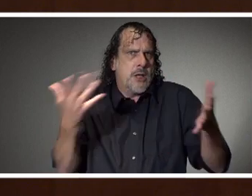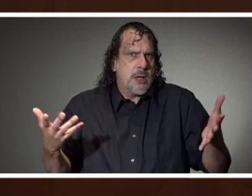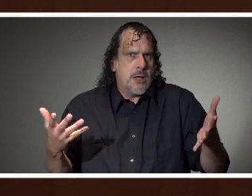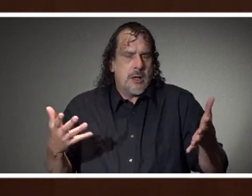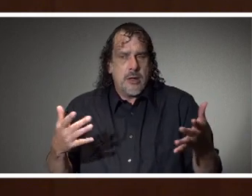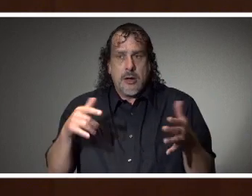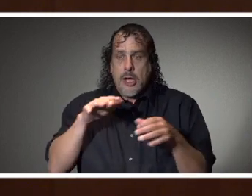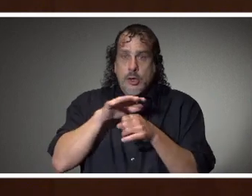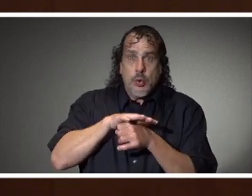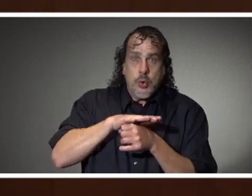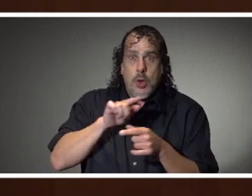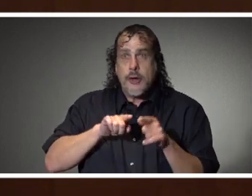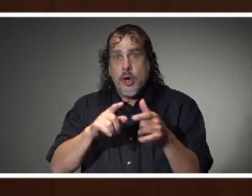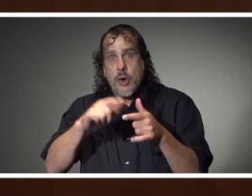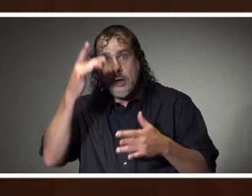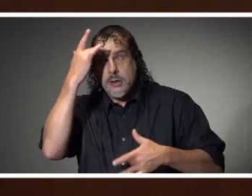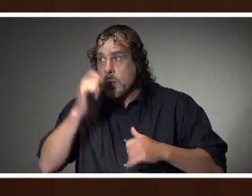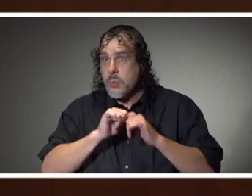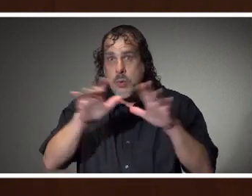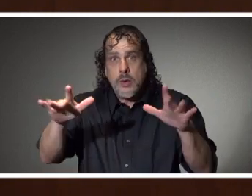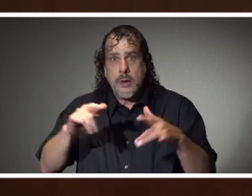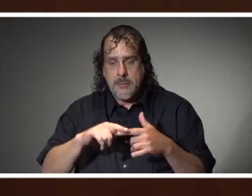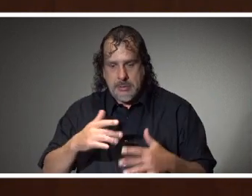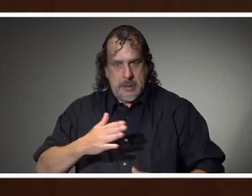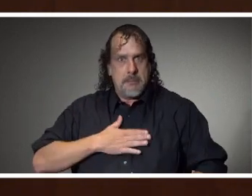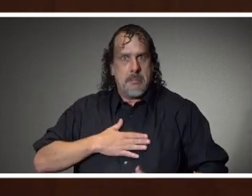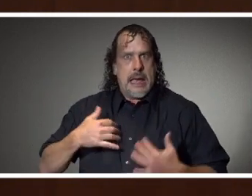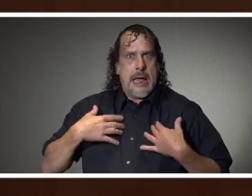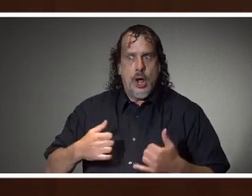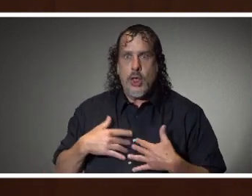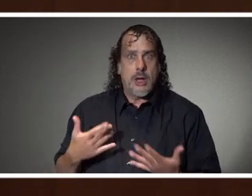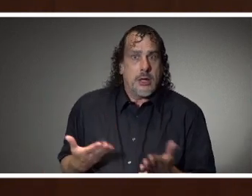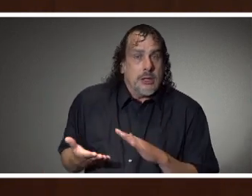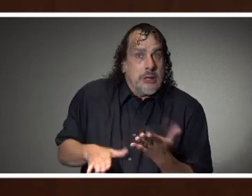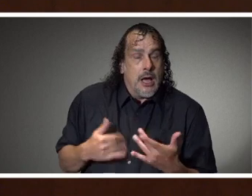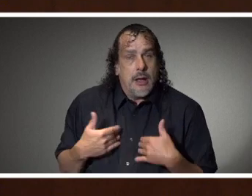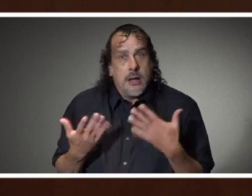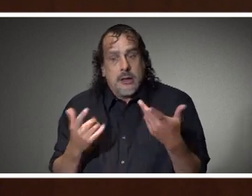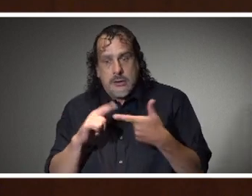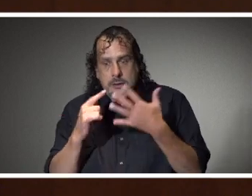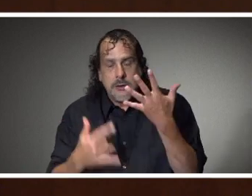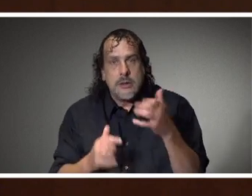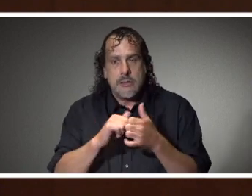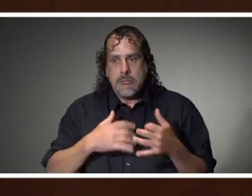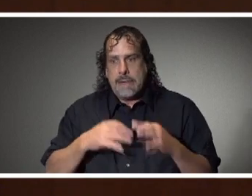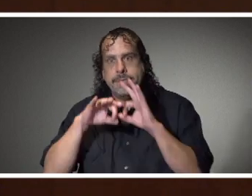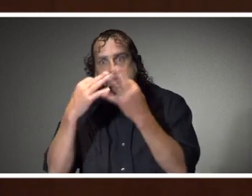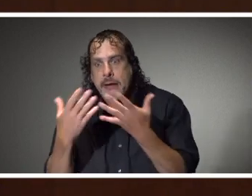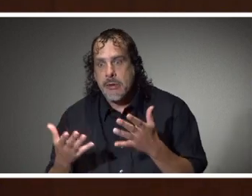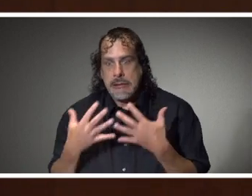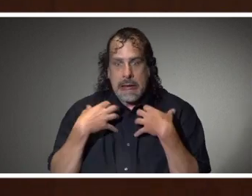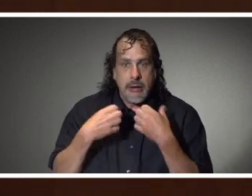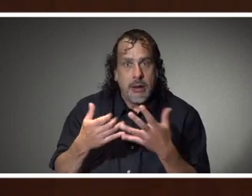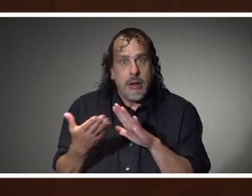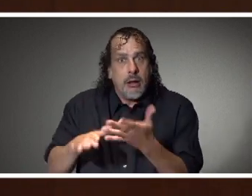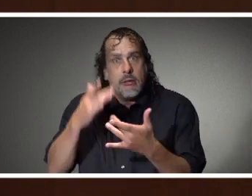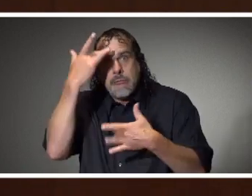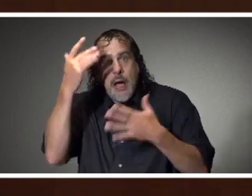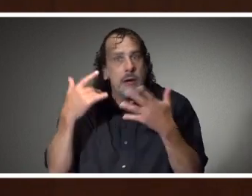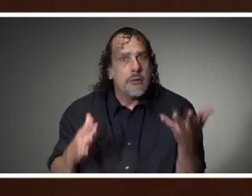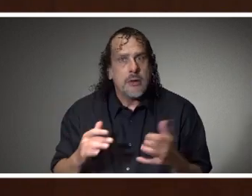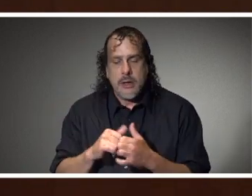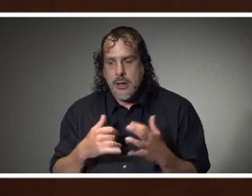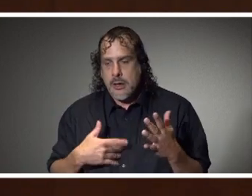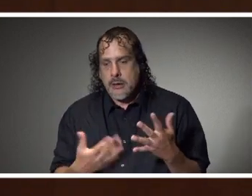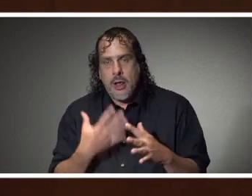this can include fear or worry about your health, fear or worry about the health of your loved ones, anxiety from loss